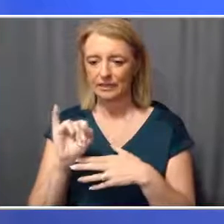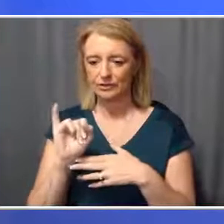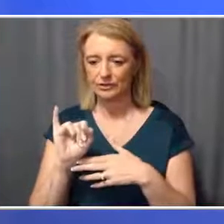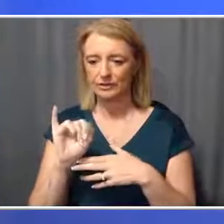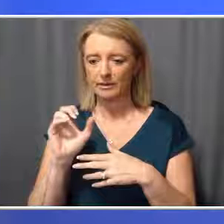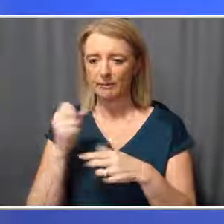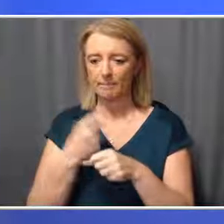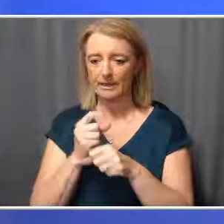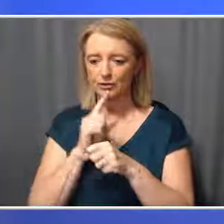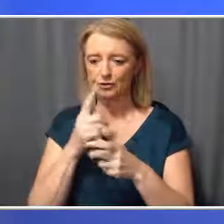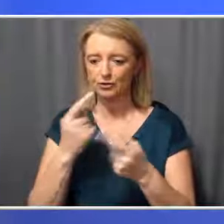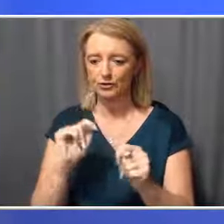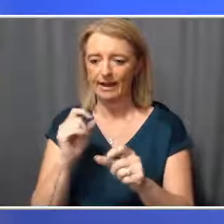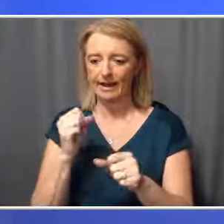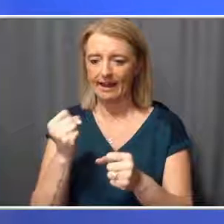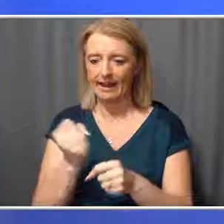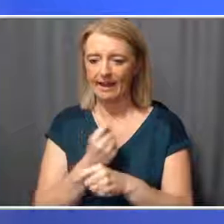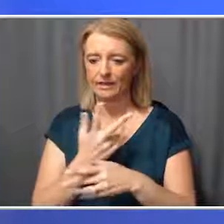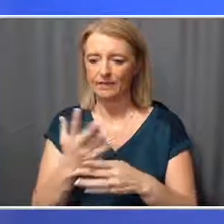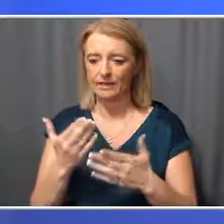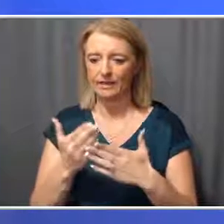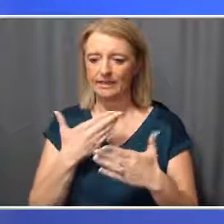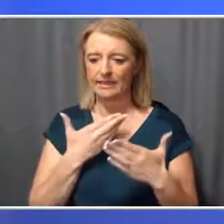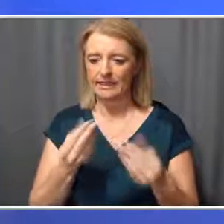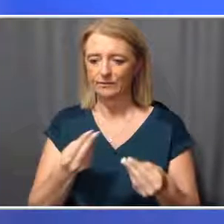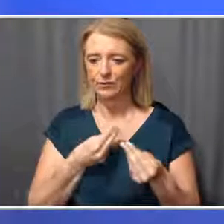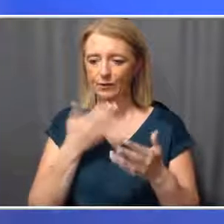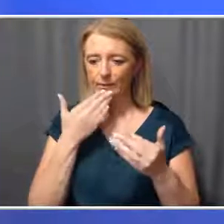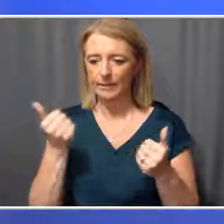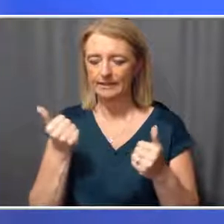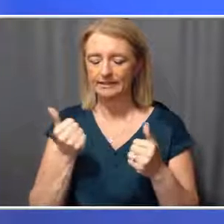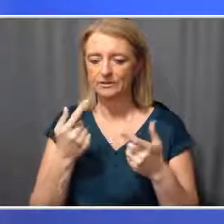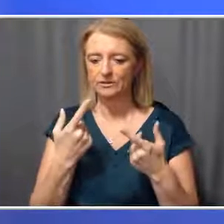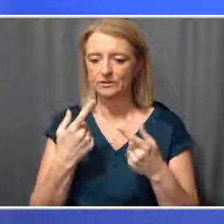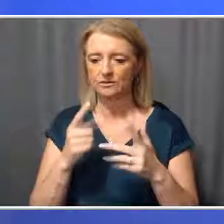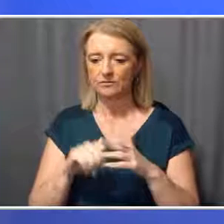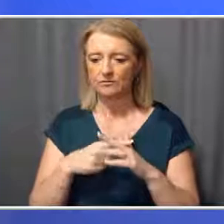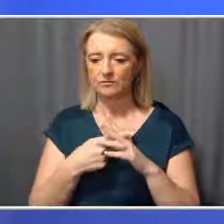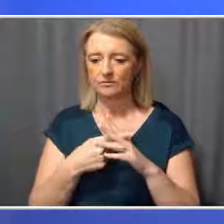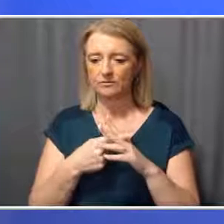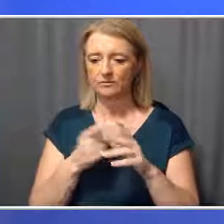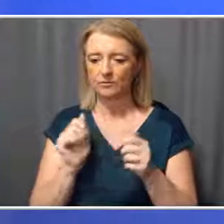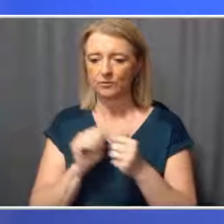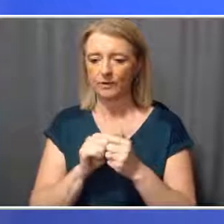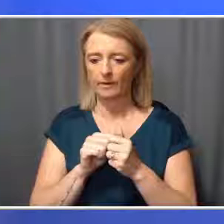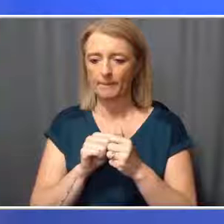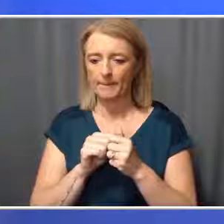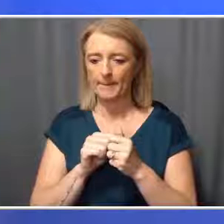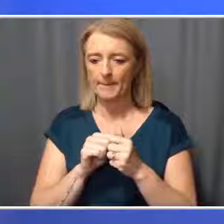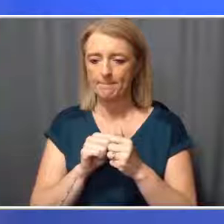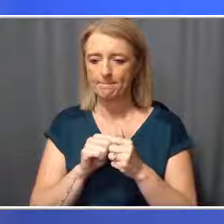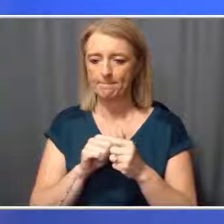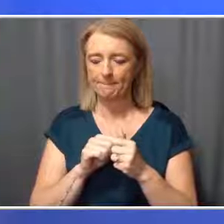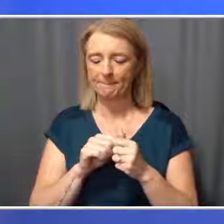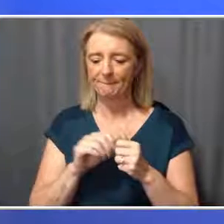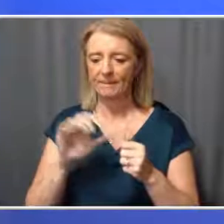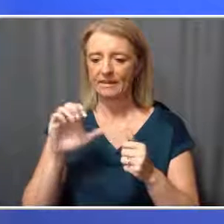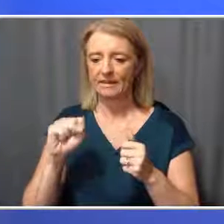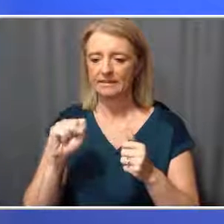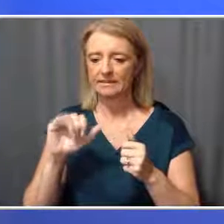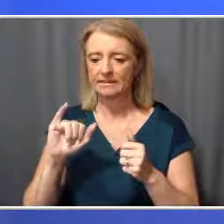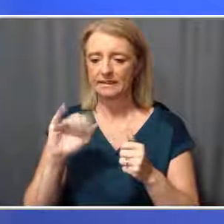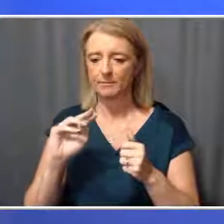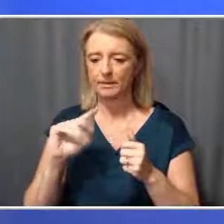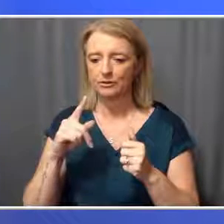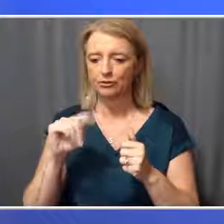on it after having suffered from chemo brain, I wasn't really enjoying the inability to find words and to stumble. So,